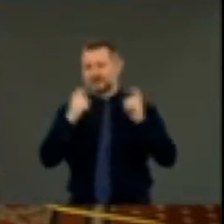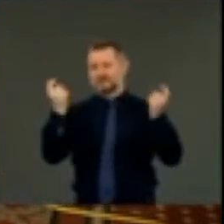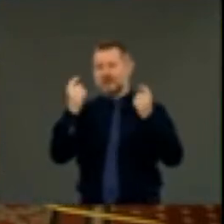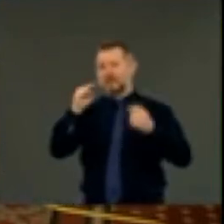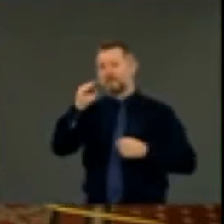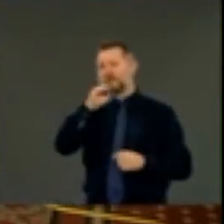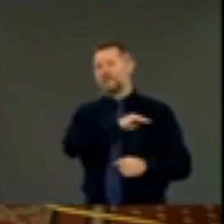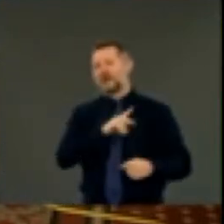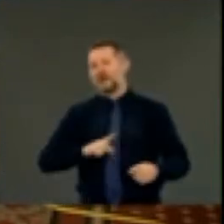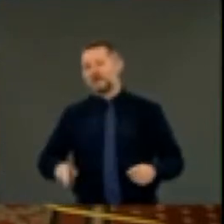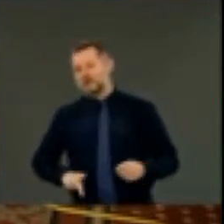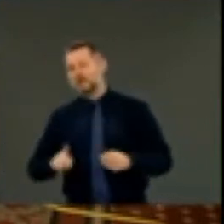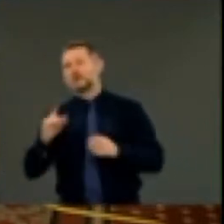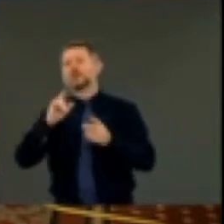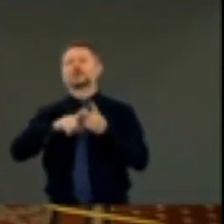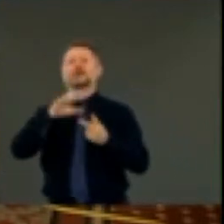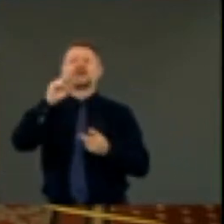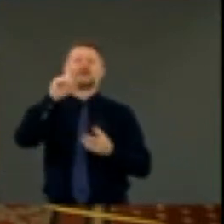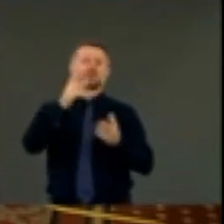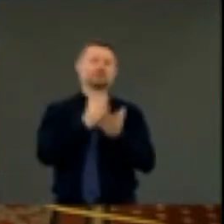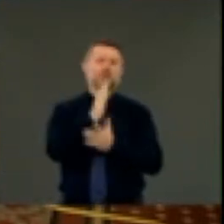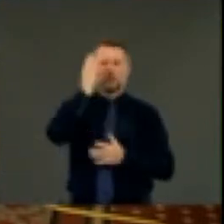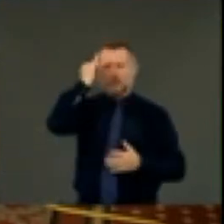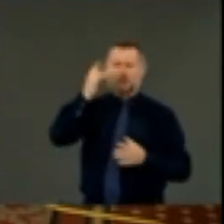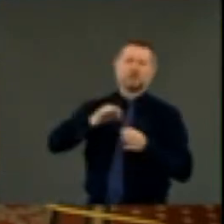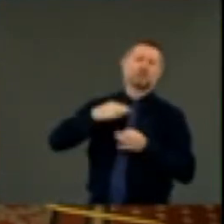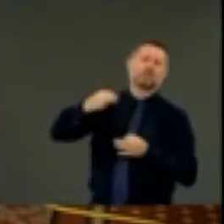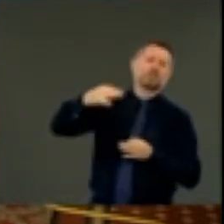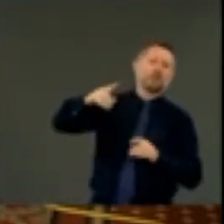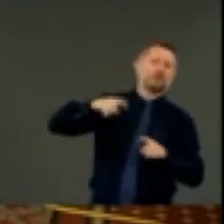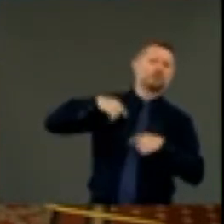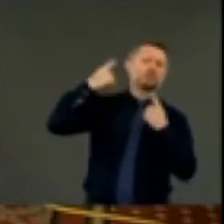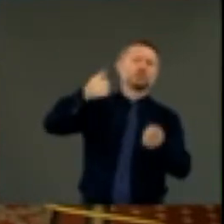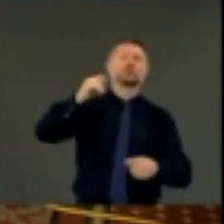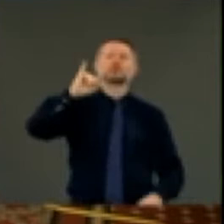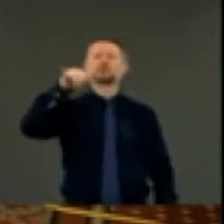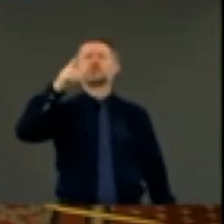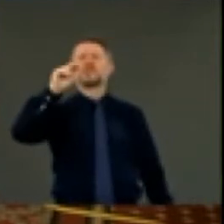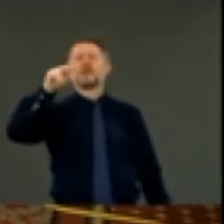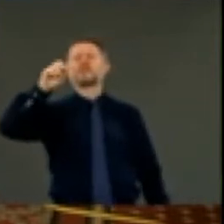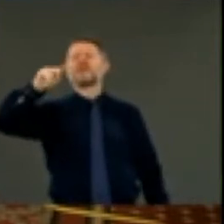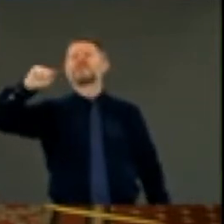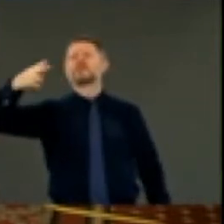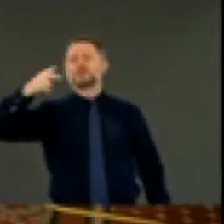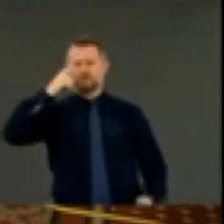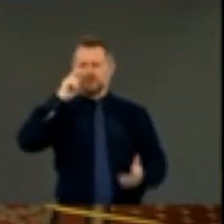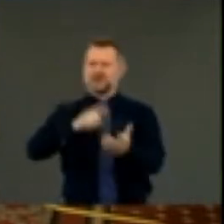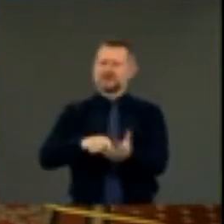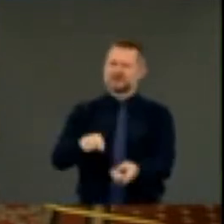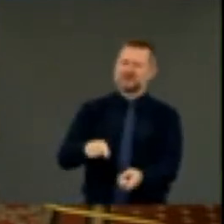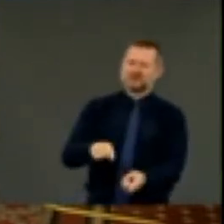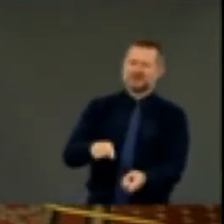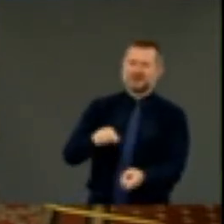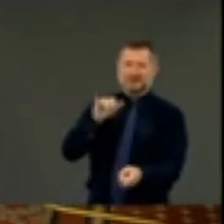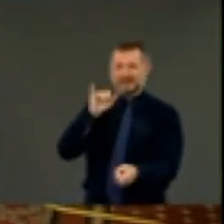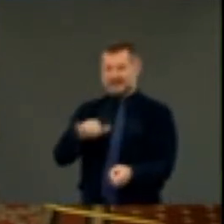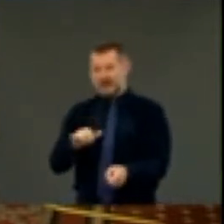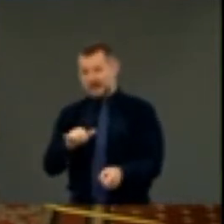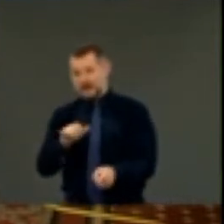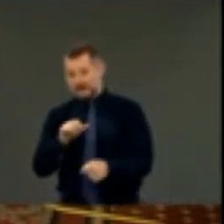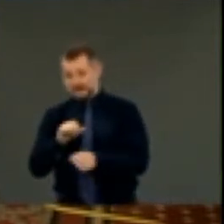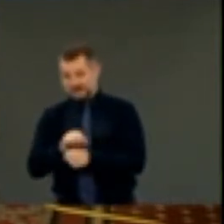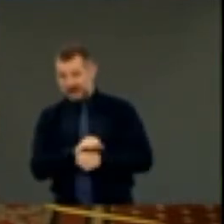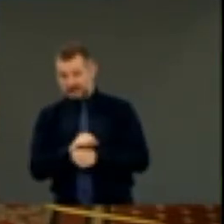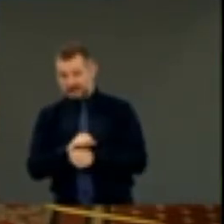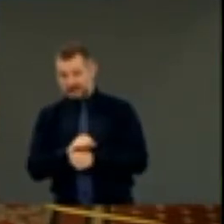it take so long for Juneteenth to be recognized, especially when you look at emancipation being the thing that spawned the Negro National Anthem, Lift Every Voice